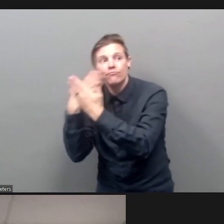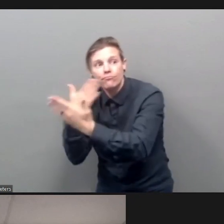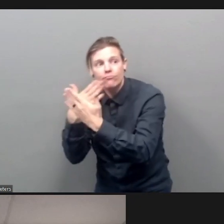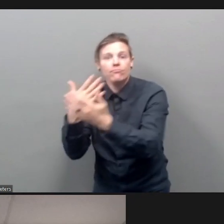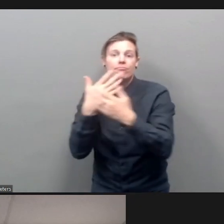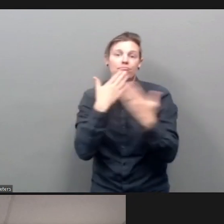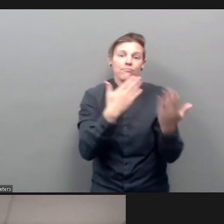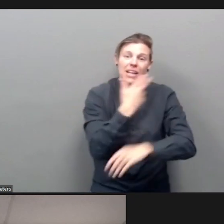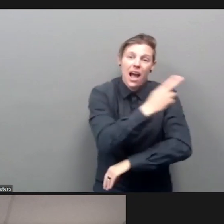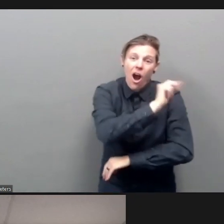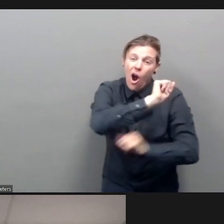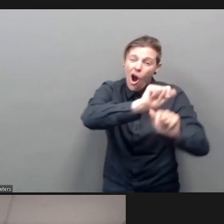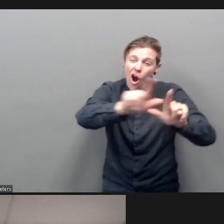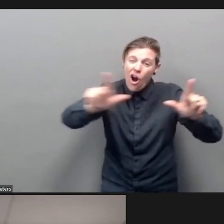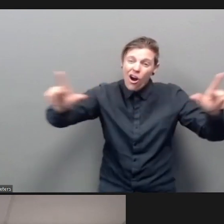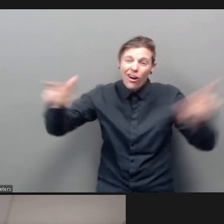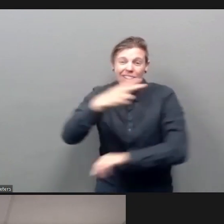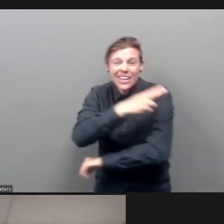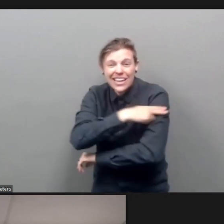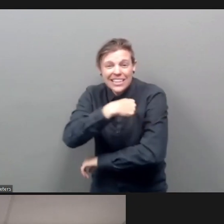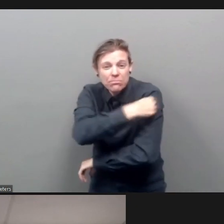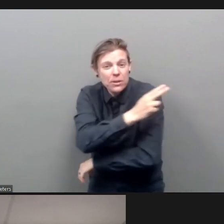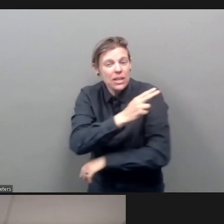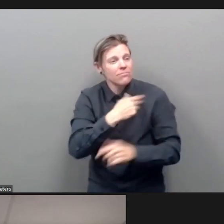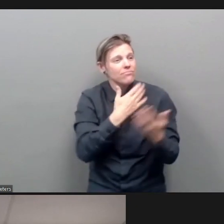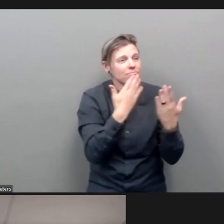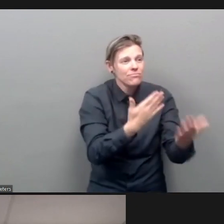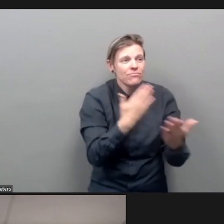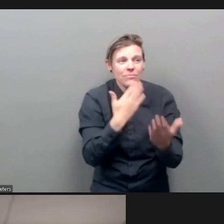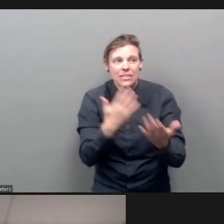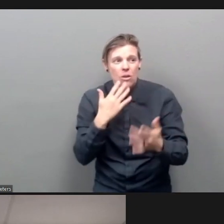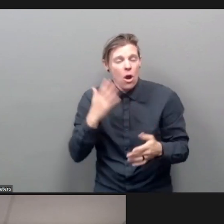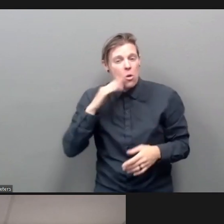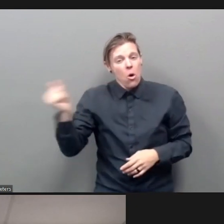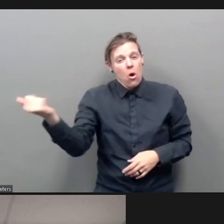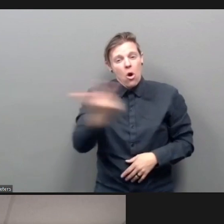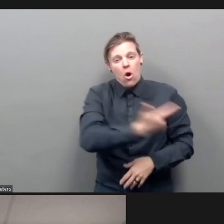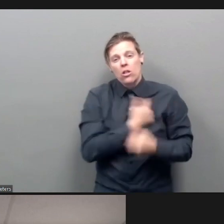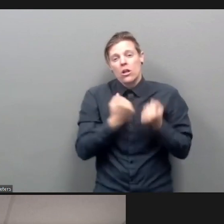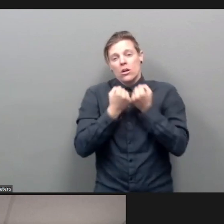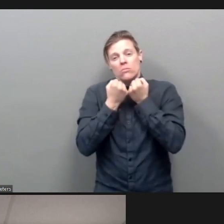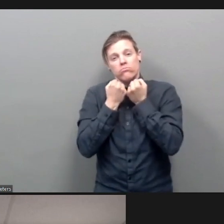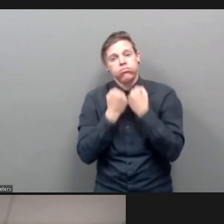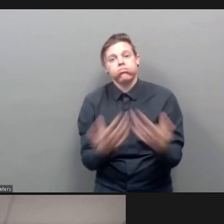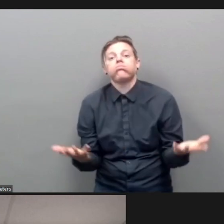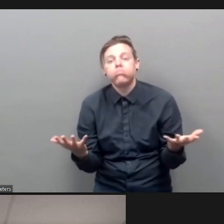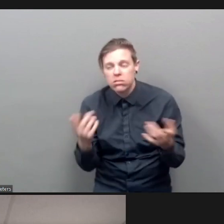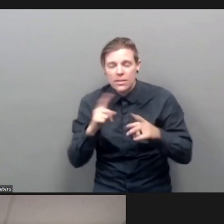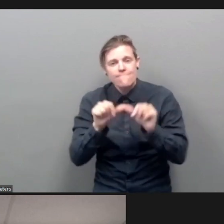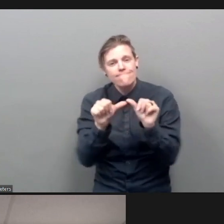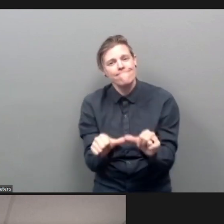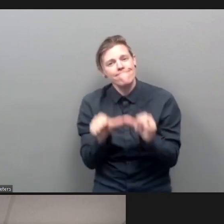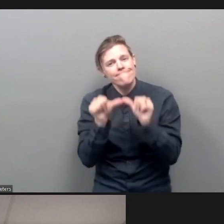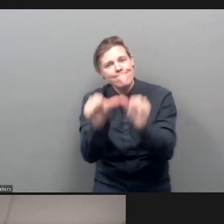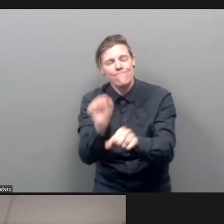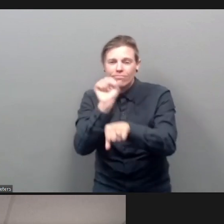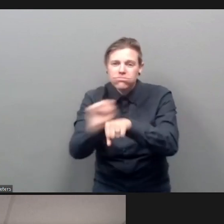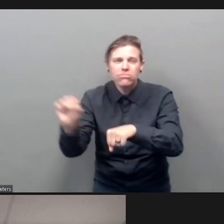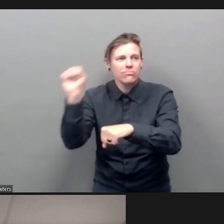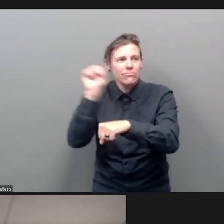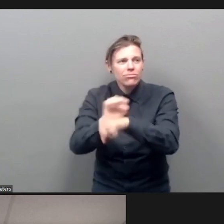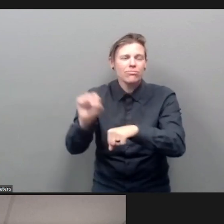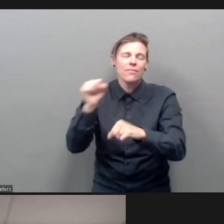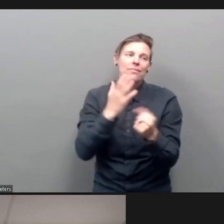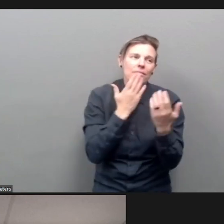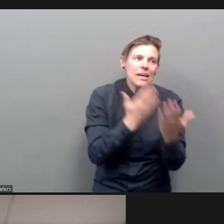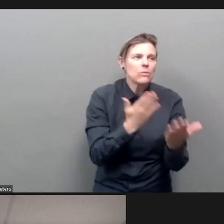are exhausted and continue to save our lives and treat us and serve us in the most compassionate